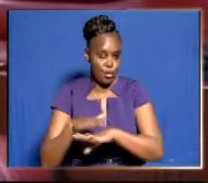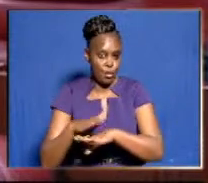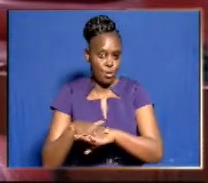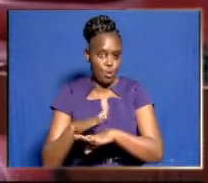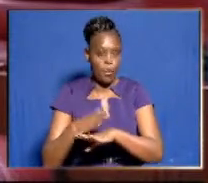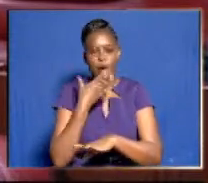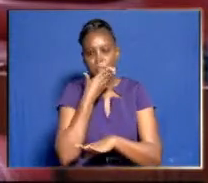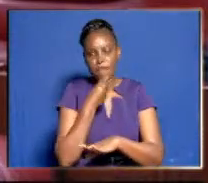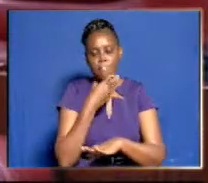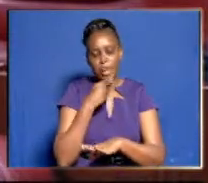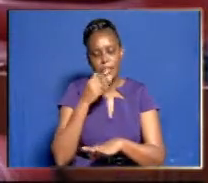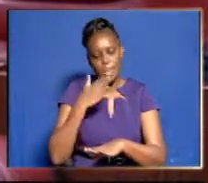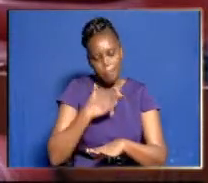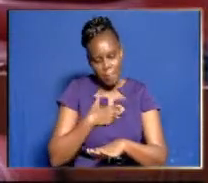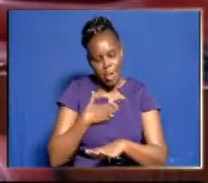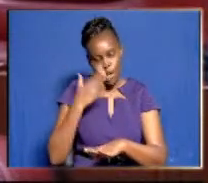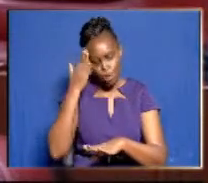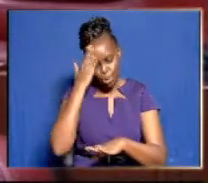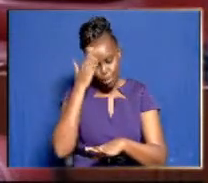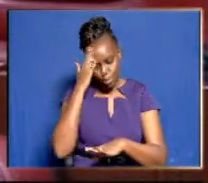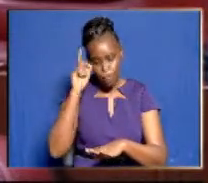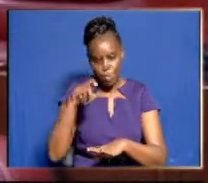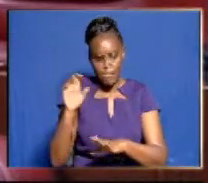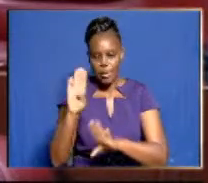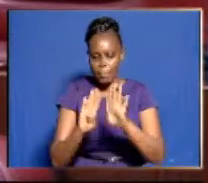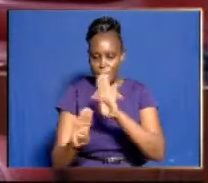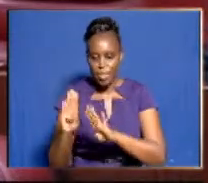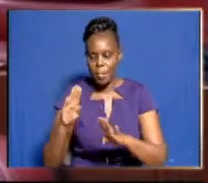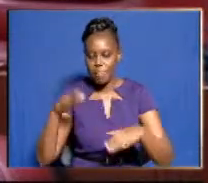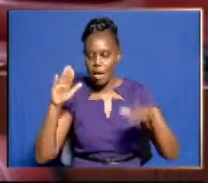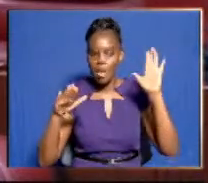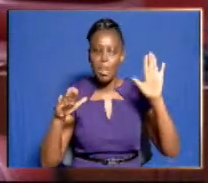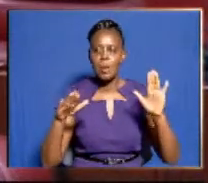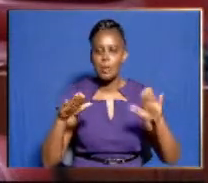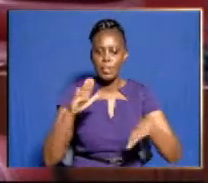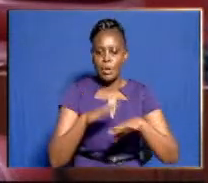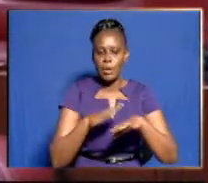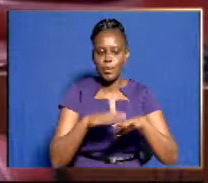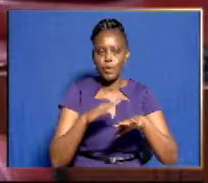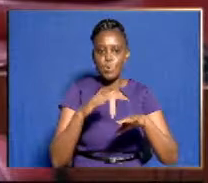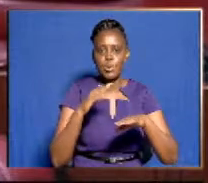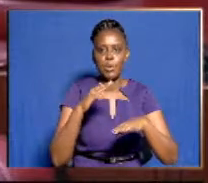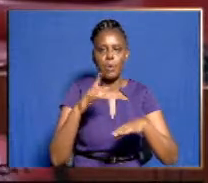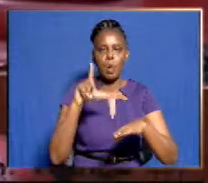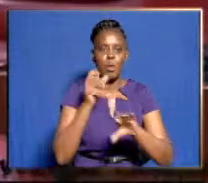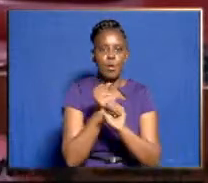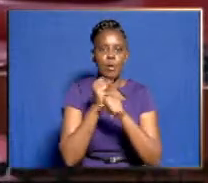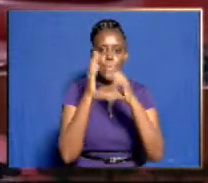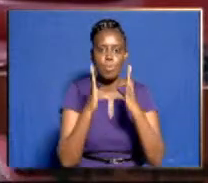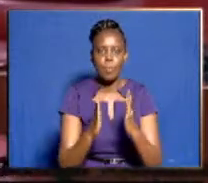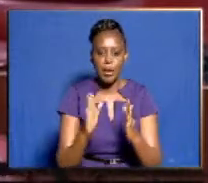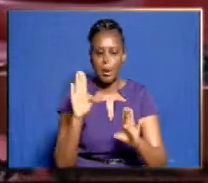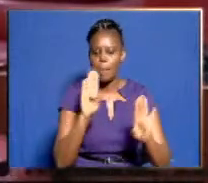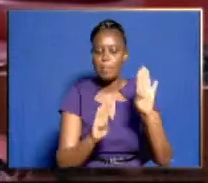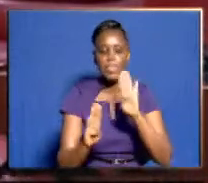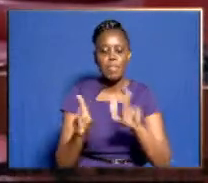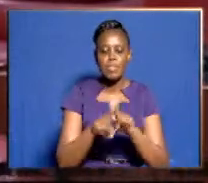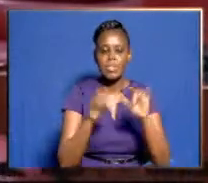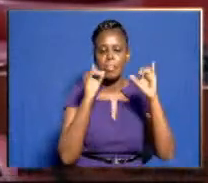my father, should behave like the adult that he is. He's a very good legislator. I don't know why he's behaving like